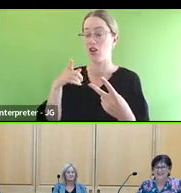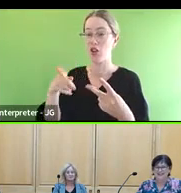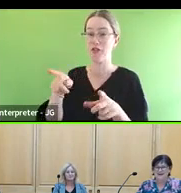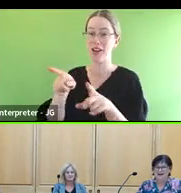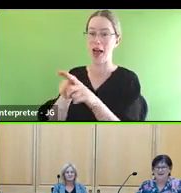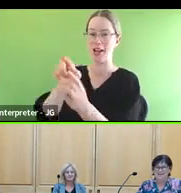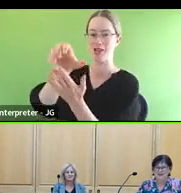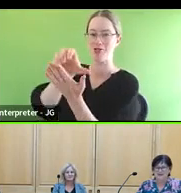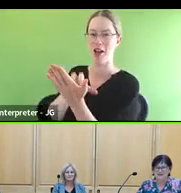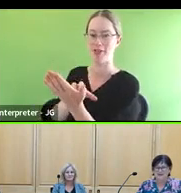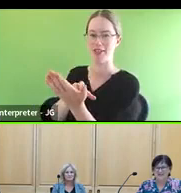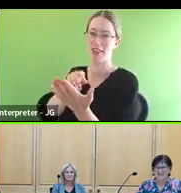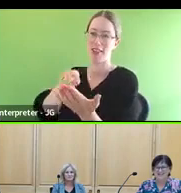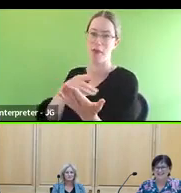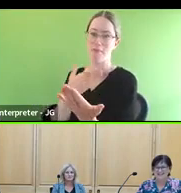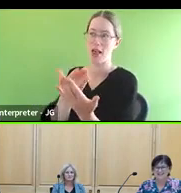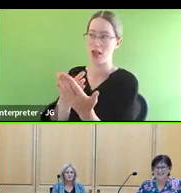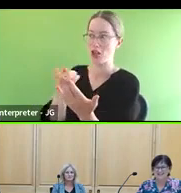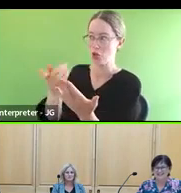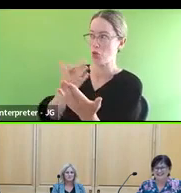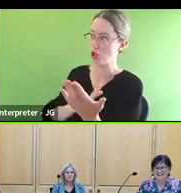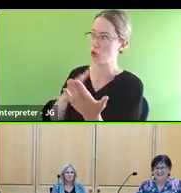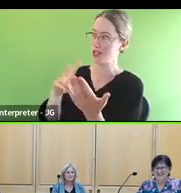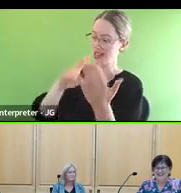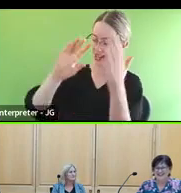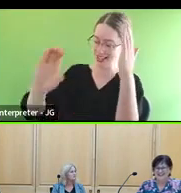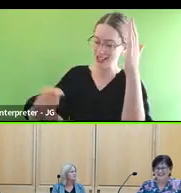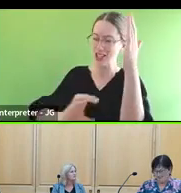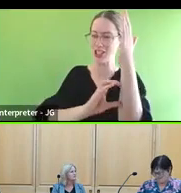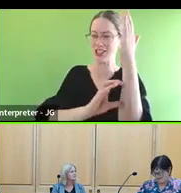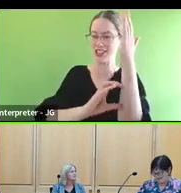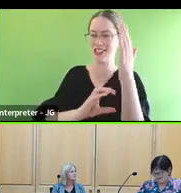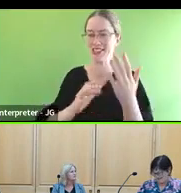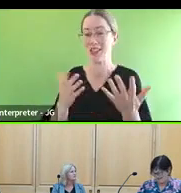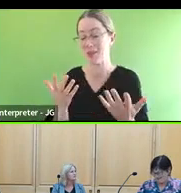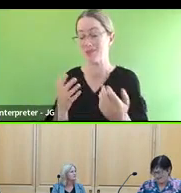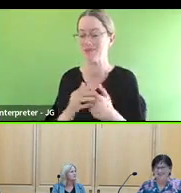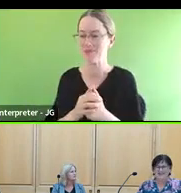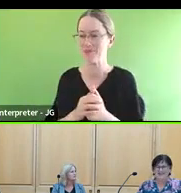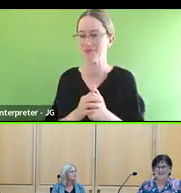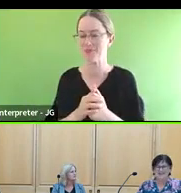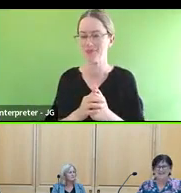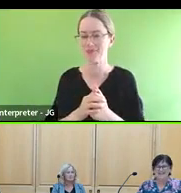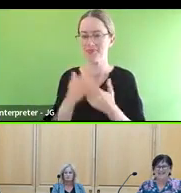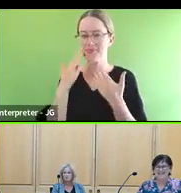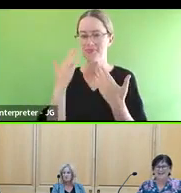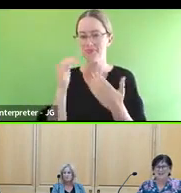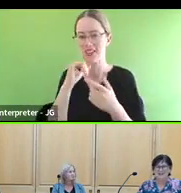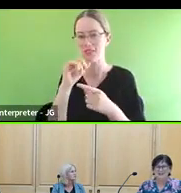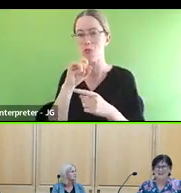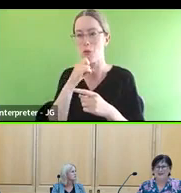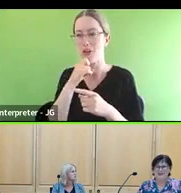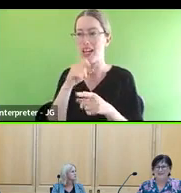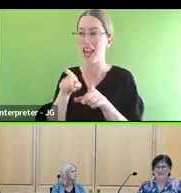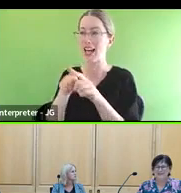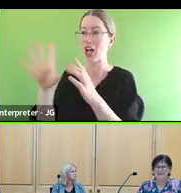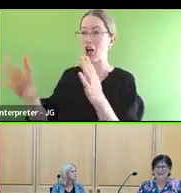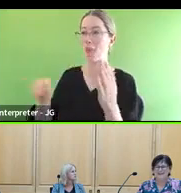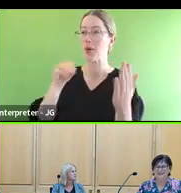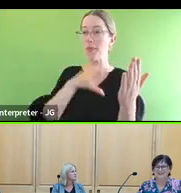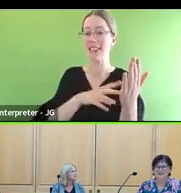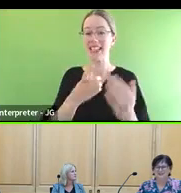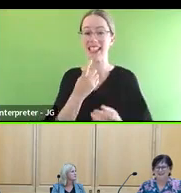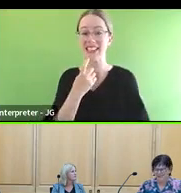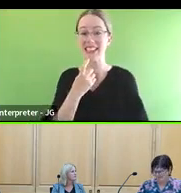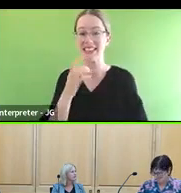drafted the part of the bill that you'd like to see inserted. So I don't know if it's going to be as easy as copy and paste,